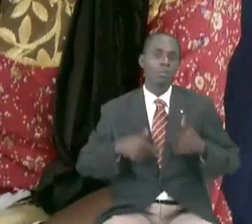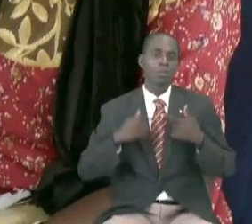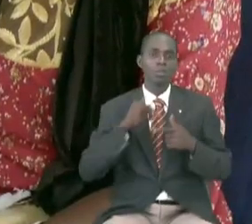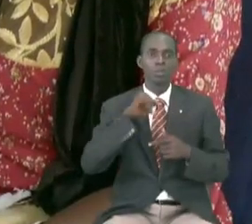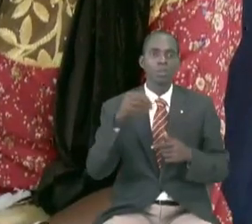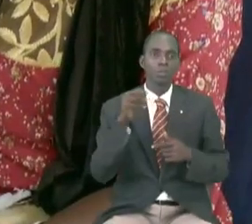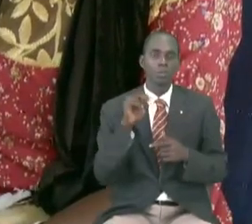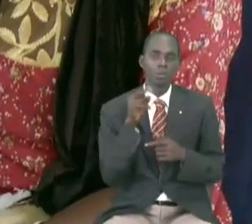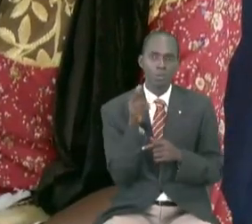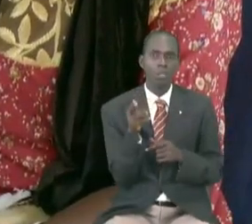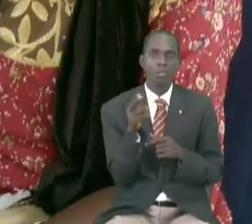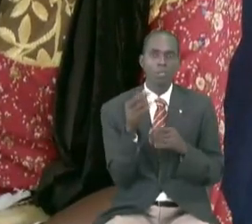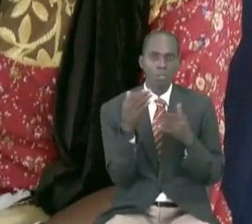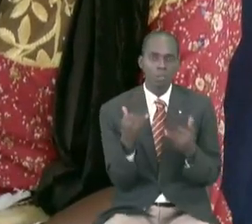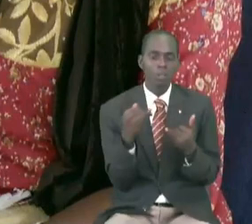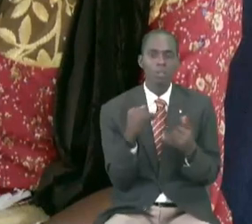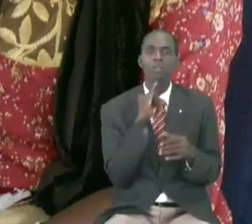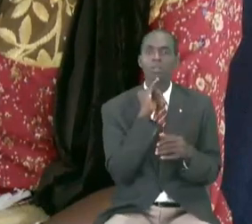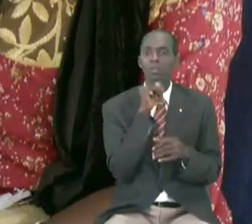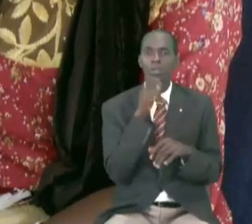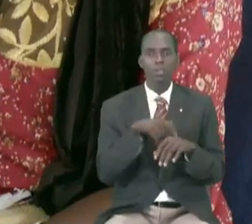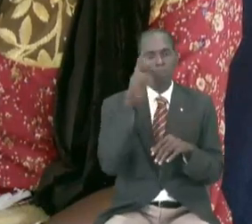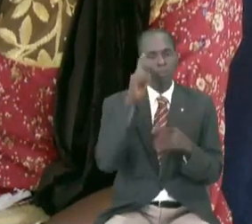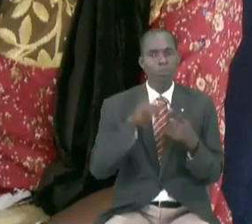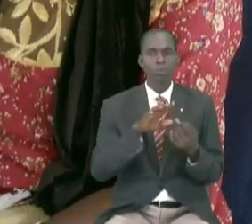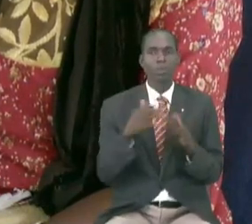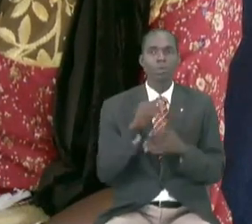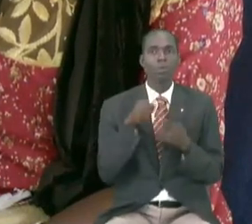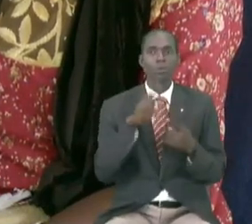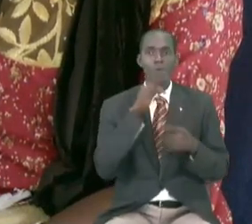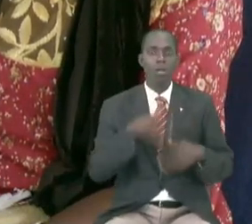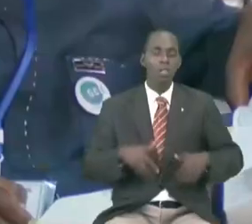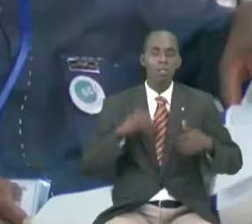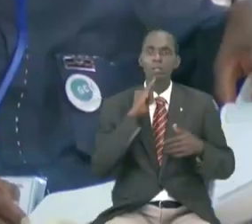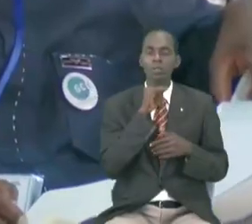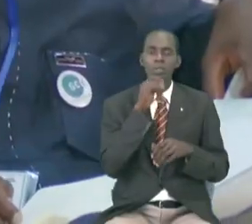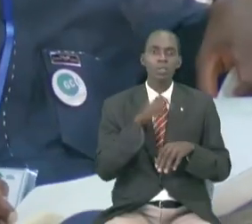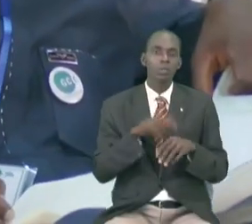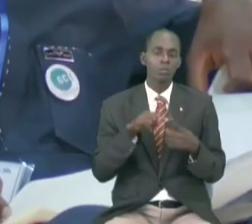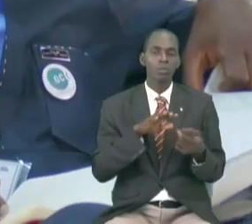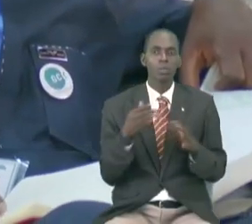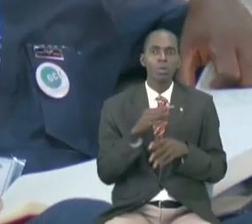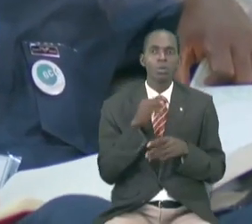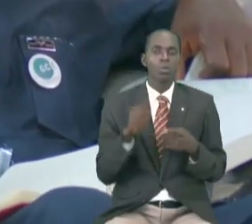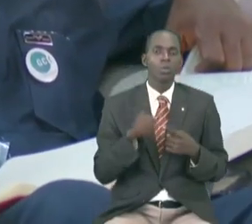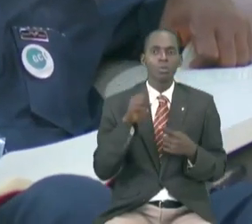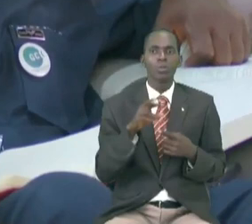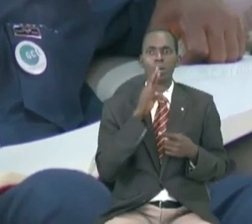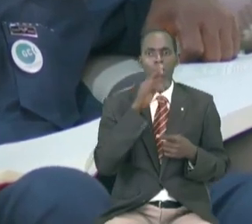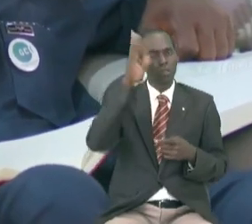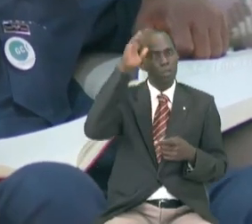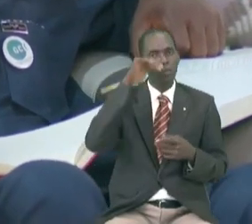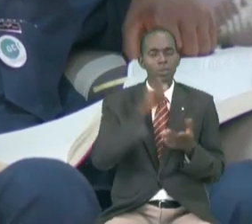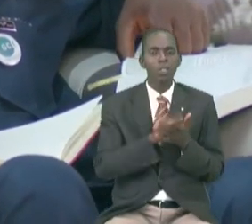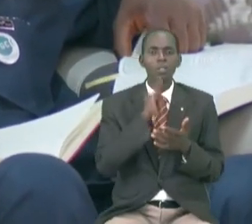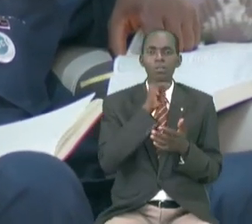that's not the best time to die. When you are unsanctified, that's not the best time to die. When you are not satisfied with the